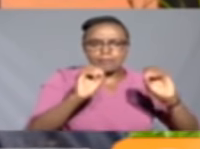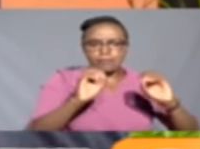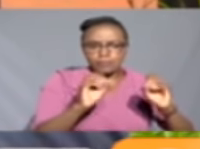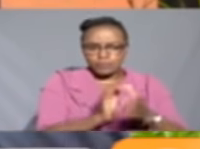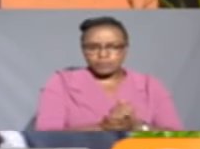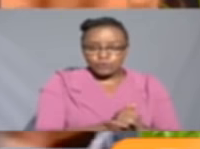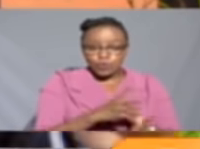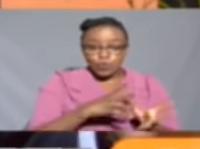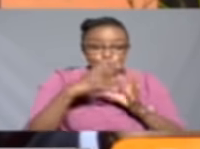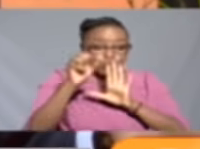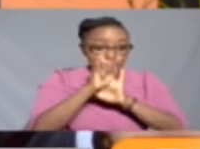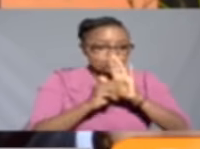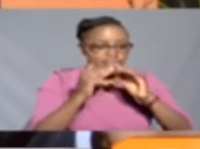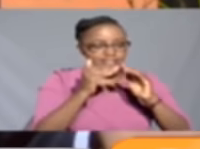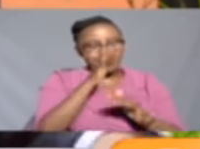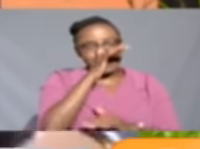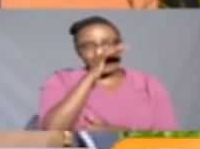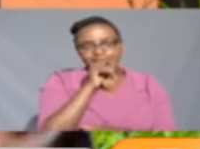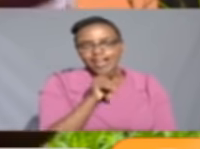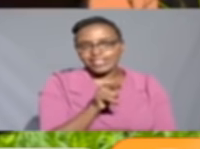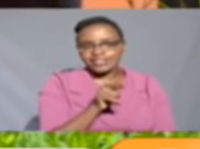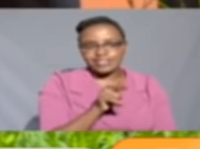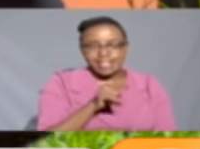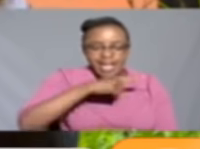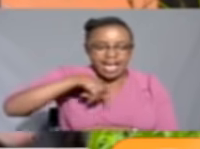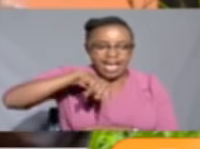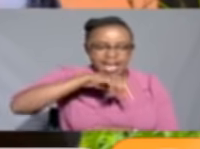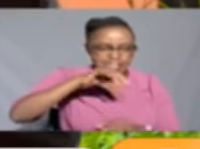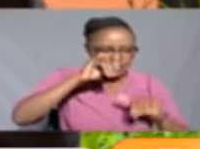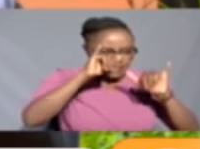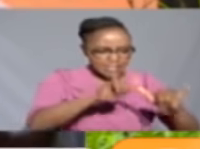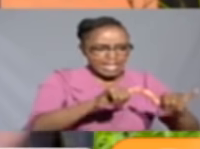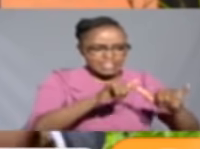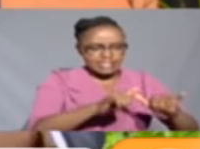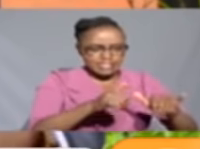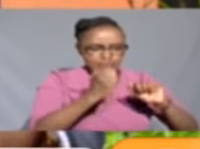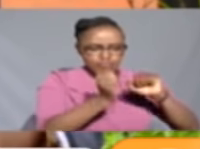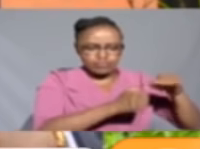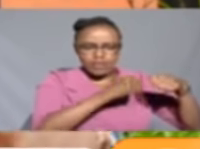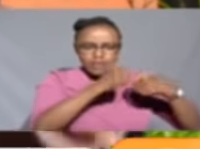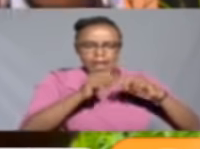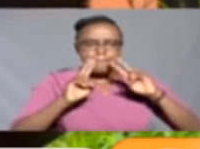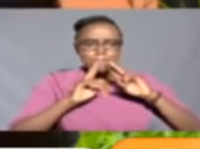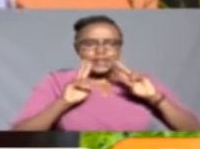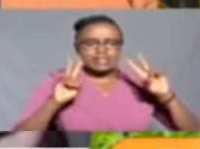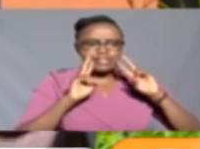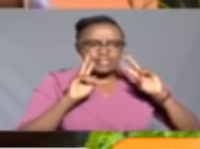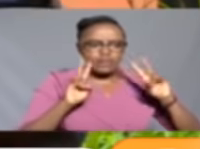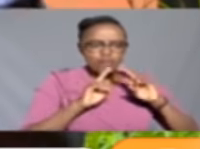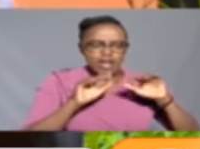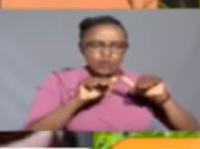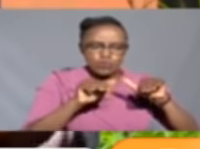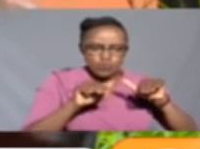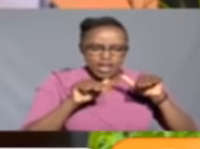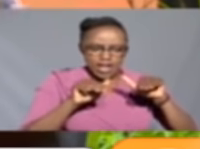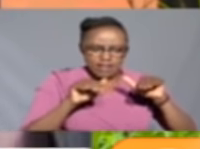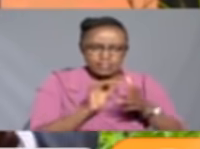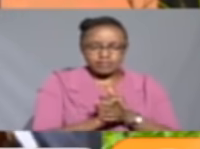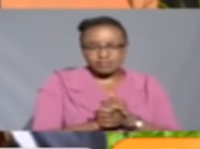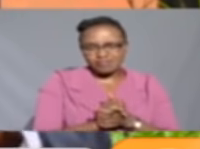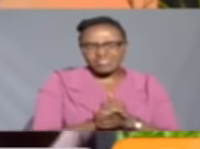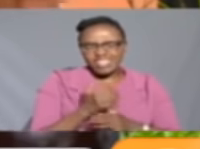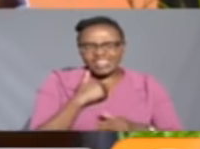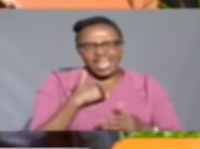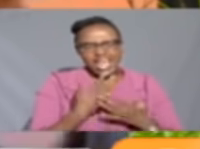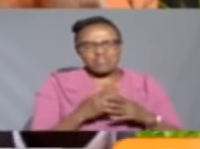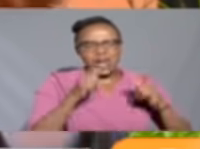supposed to go to State House. That was a lie. We were supposed to stay at the park peacefully and hold a carnival